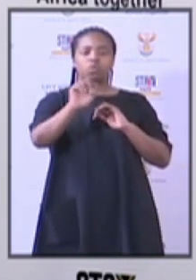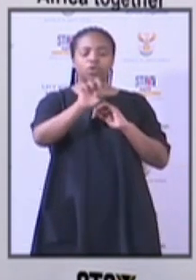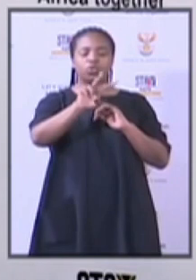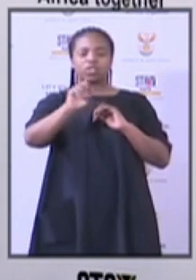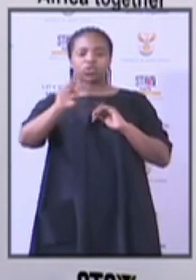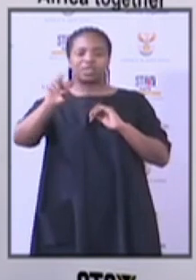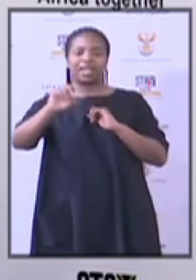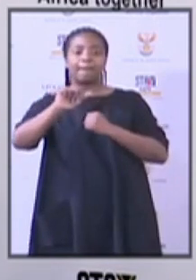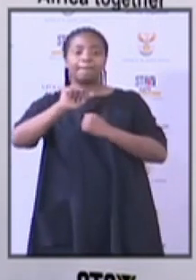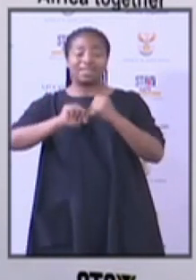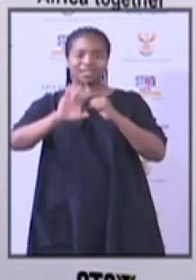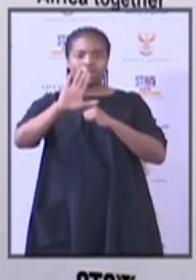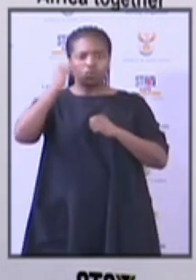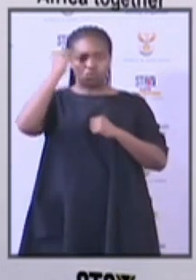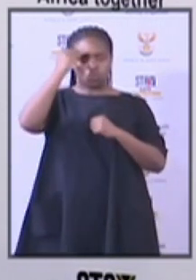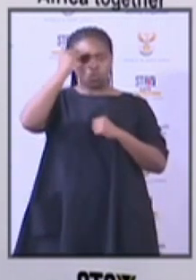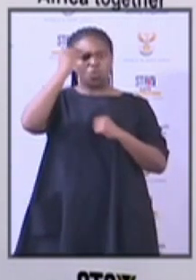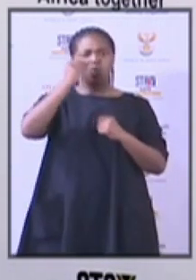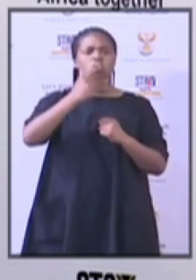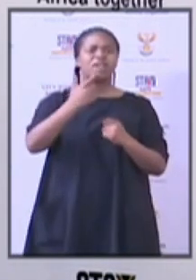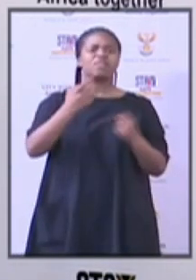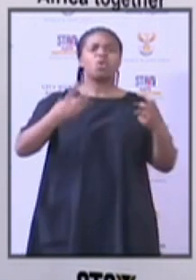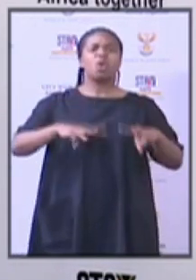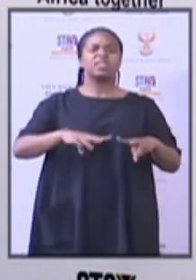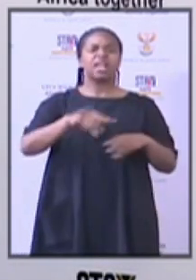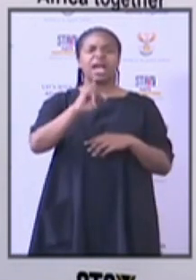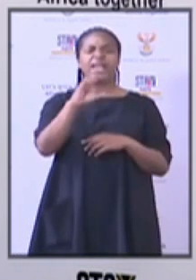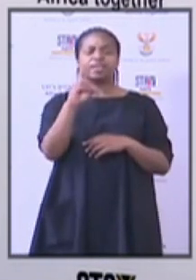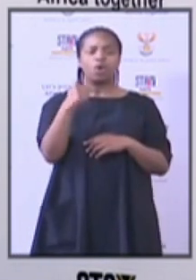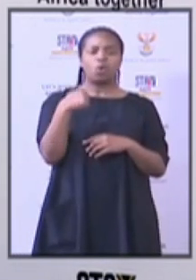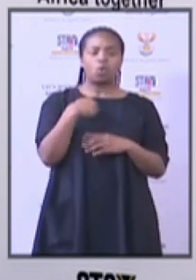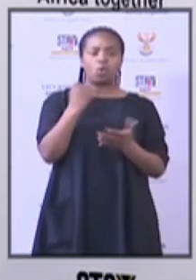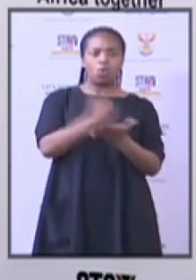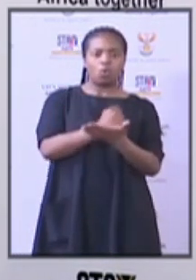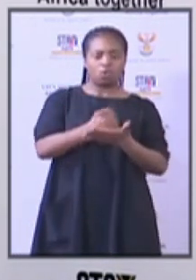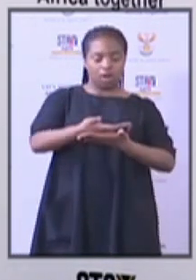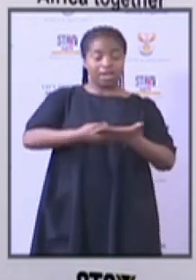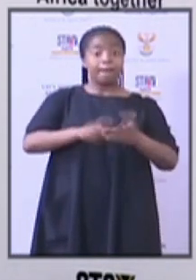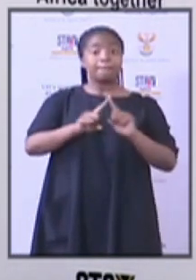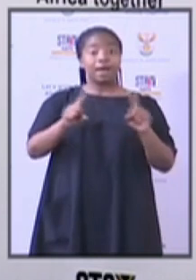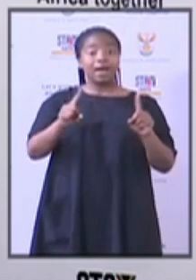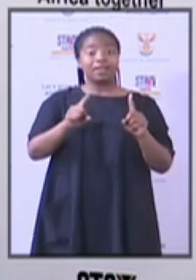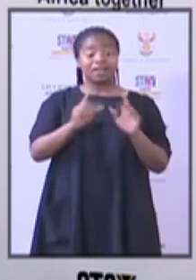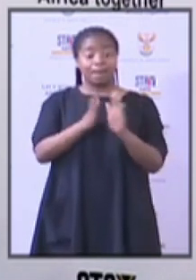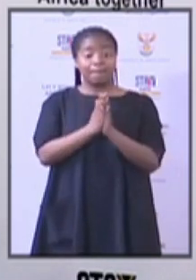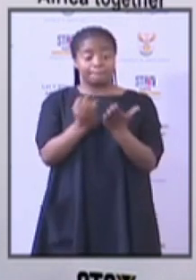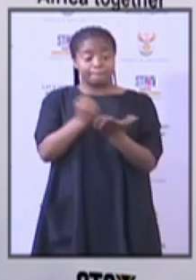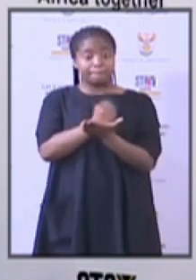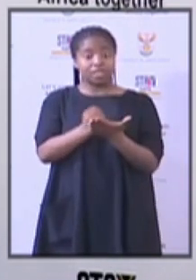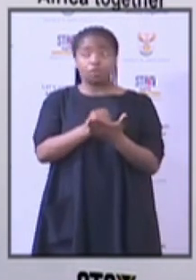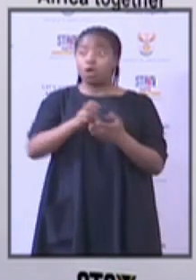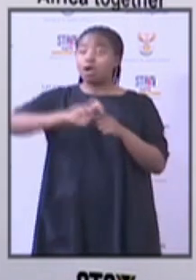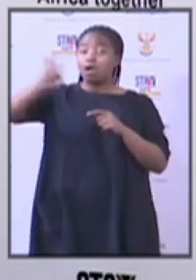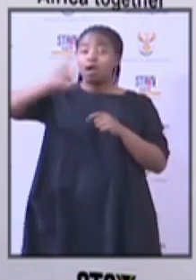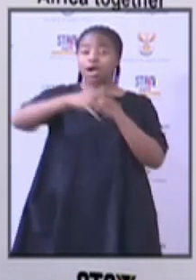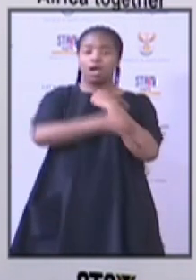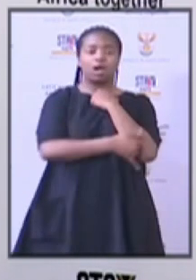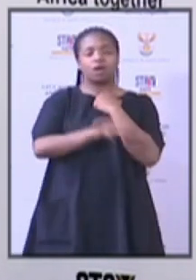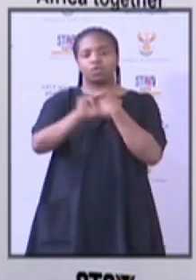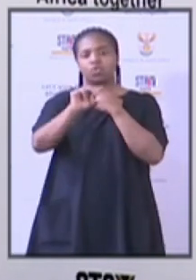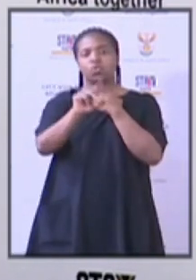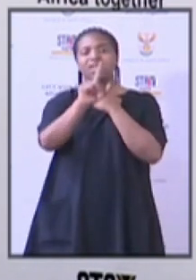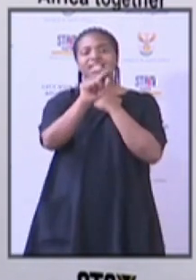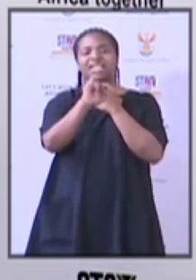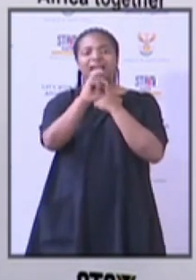2020. Le a tseba re be re tswaletše taba ya dipasa re sa fe batho dipasa re be re ba fa ntho e bitswang gore ke TIC ke